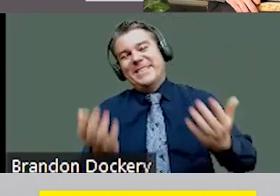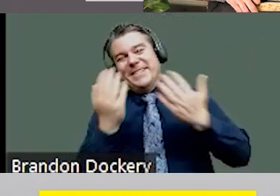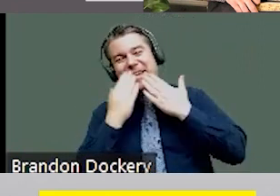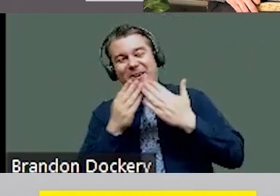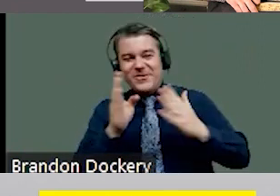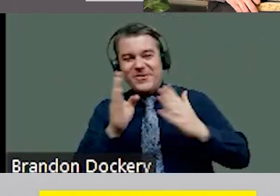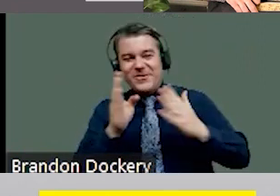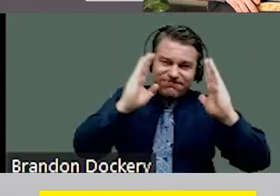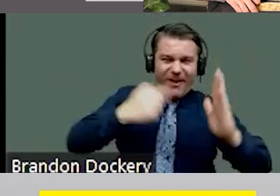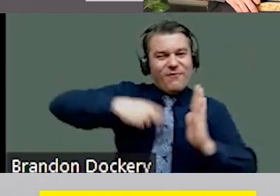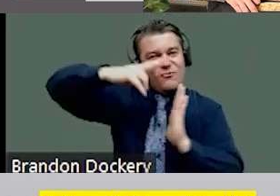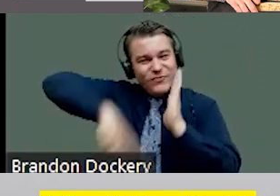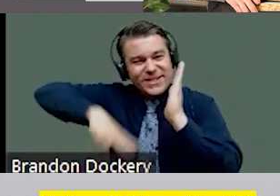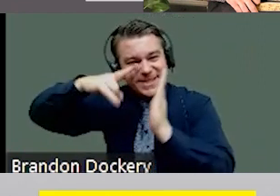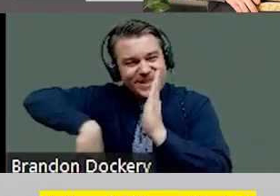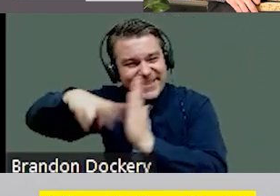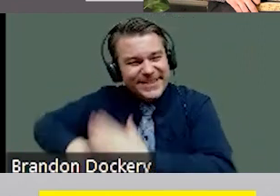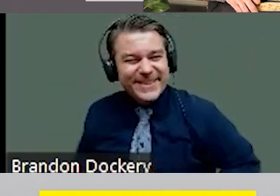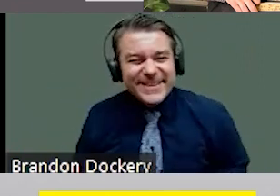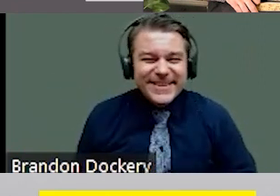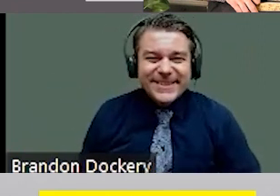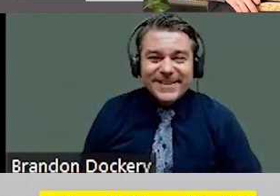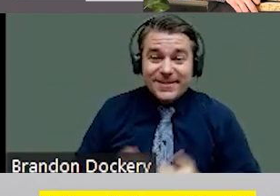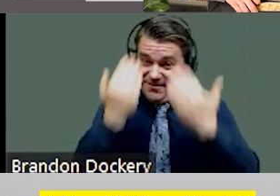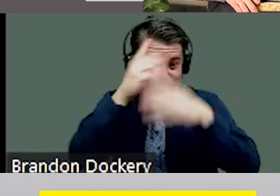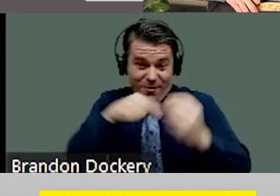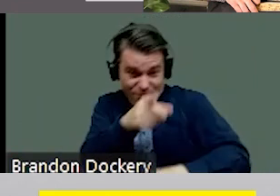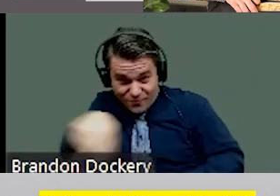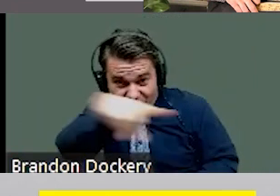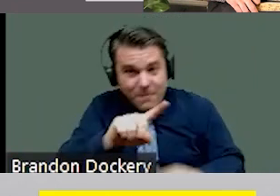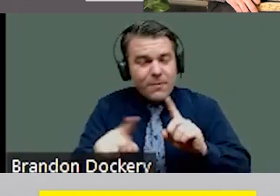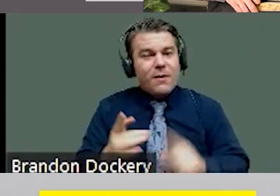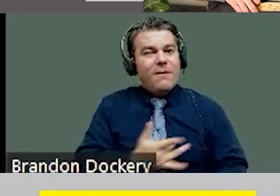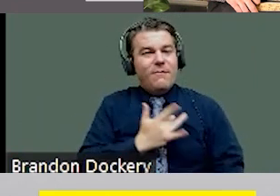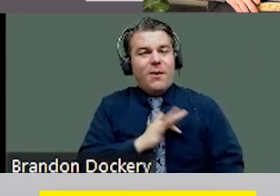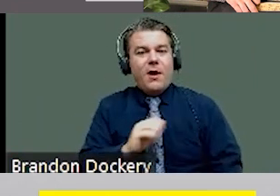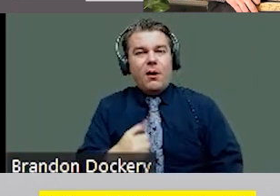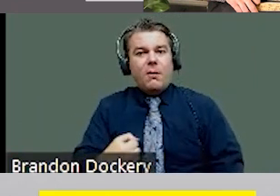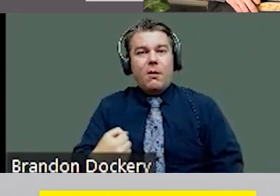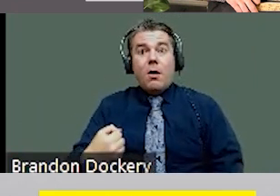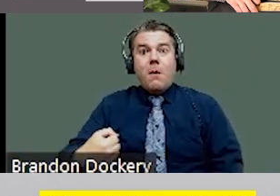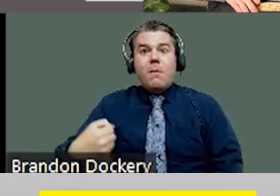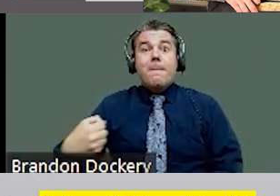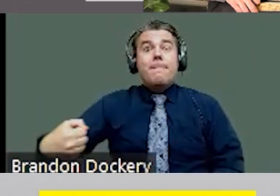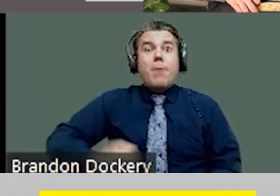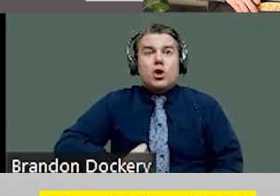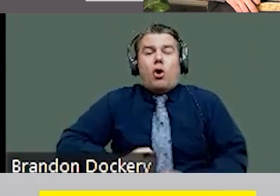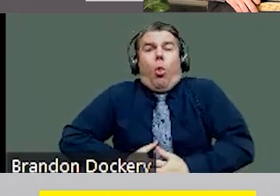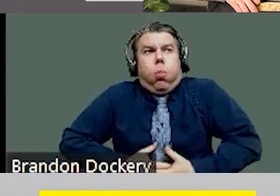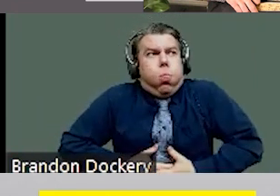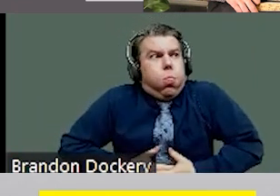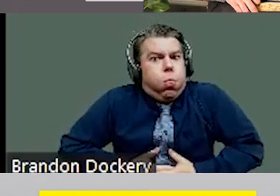Thank you for indulging me in that reading. I don't know about you, but that feels like a gut punch.